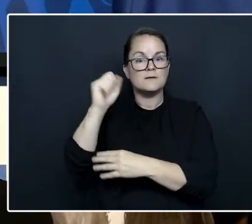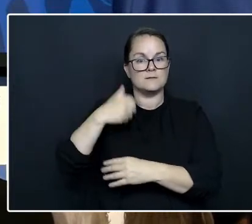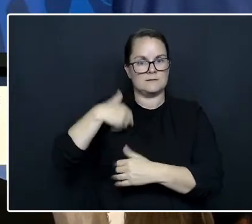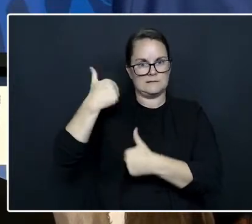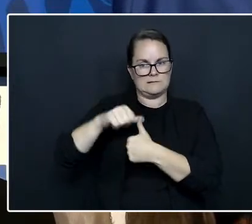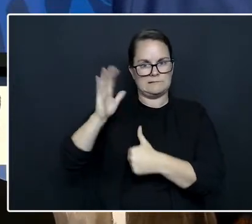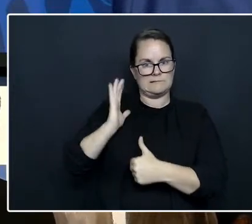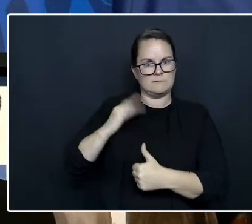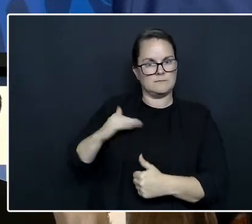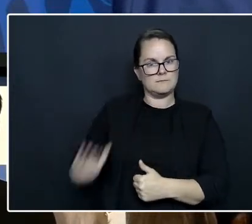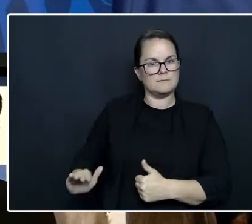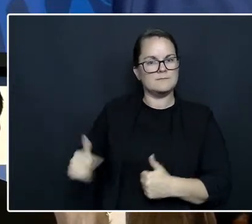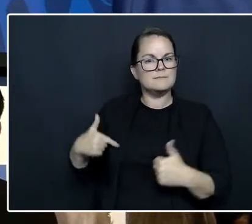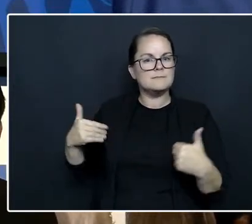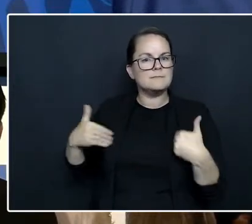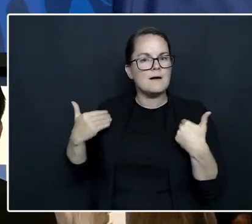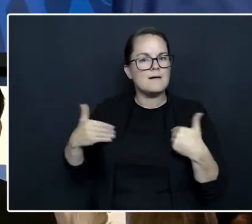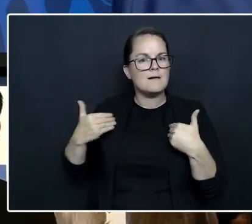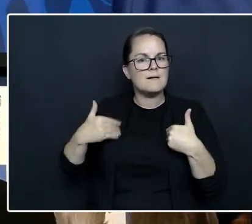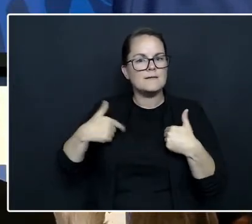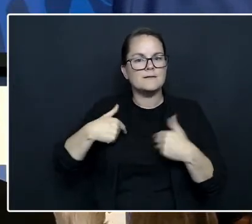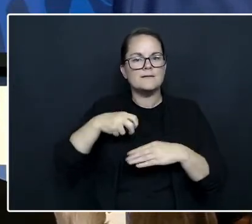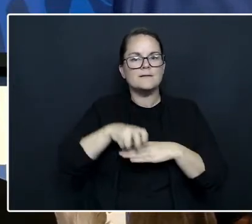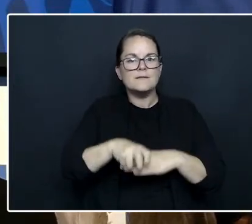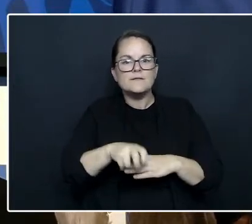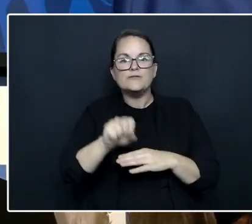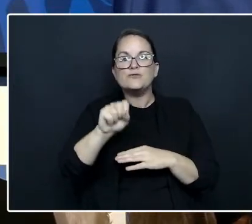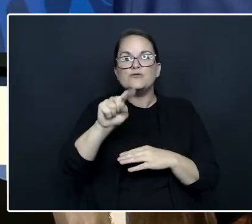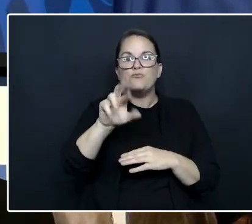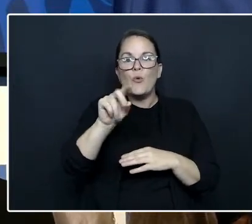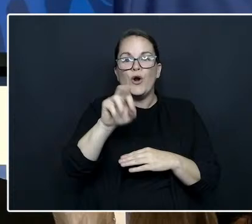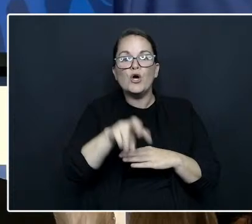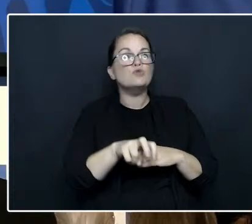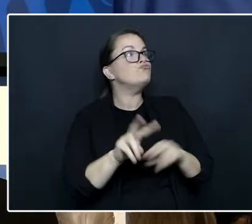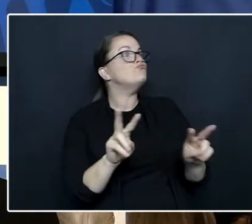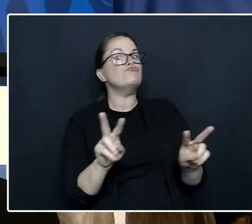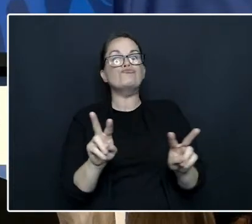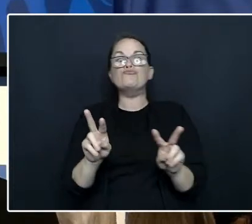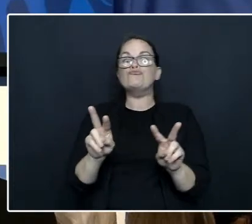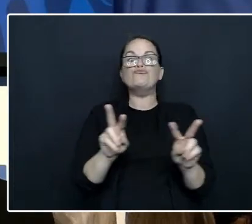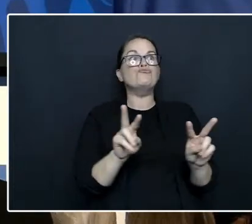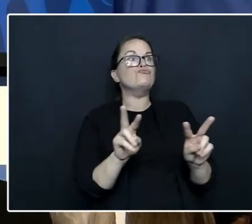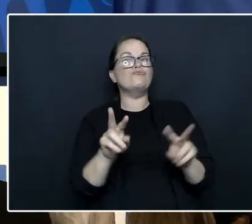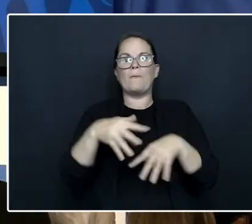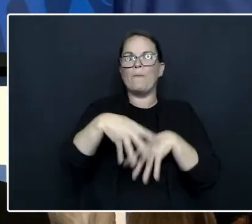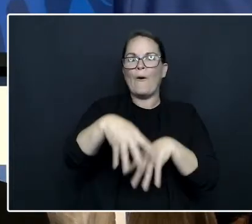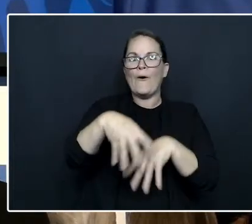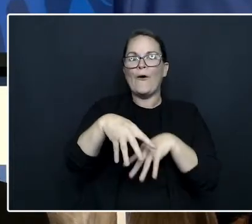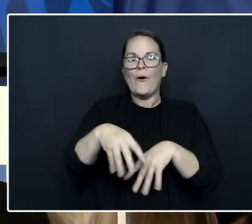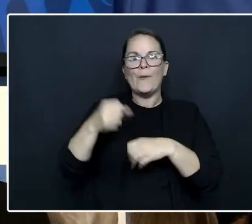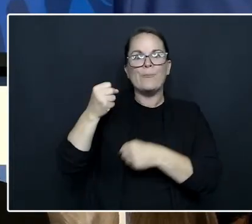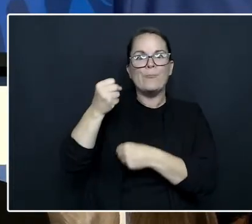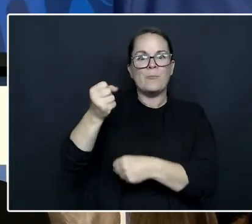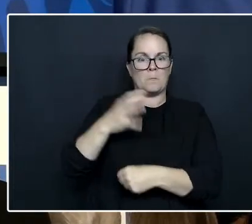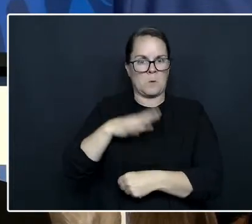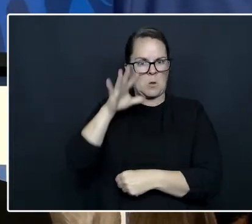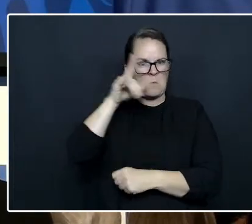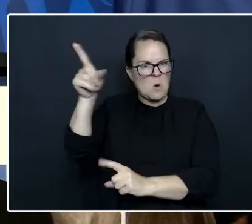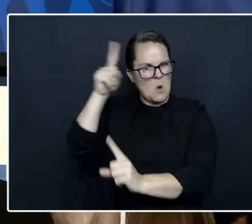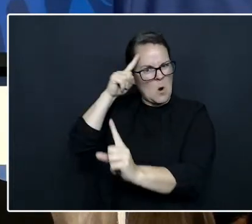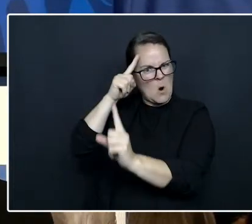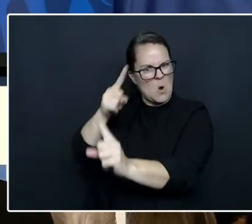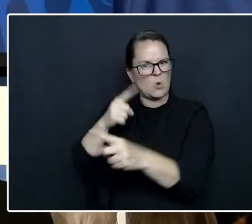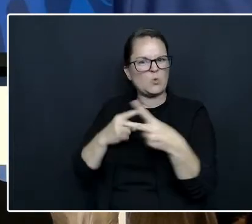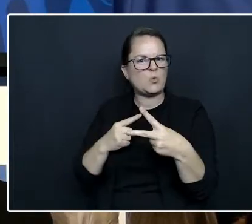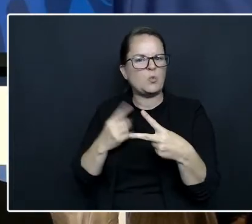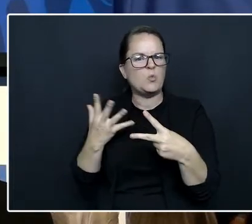stroller. I was in the stroller, of course. My mother had 2 goals in her life: to raise her 2 daughters, my